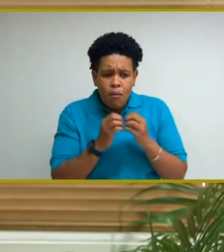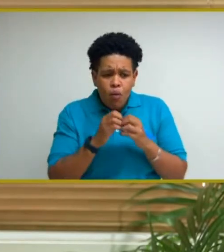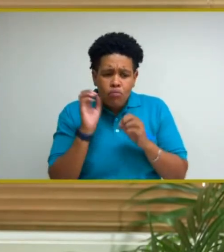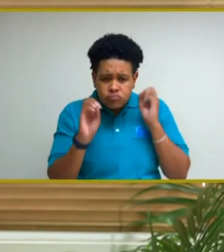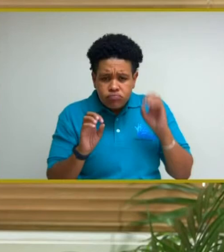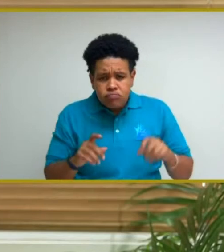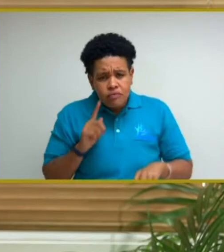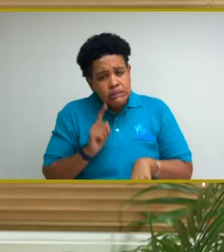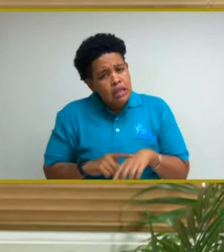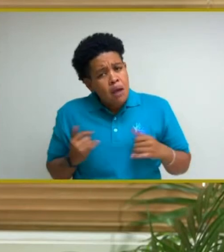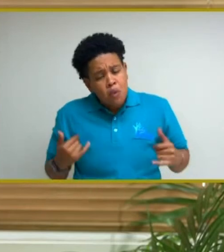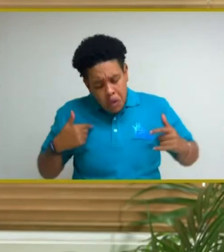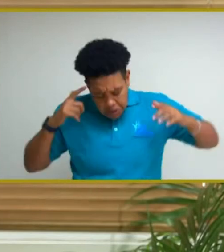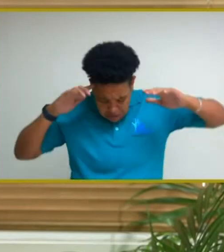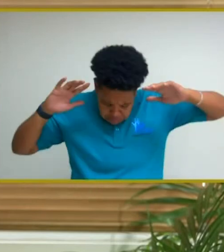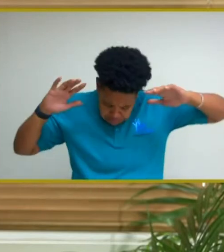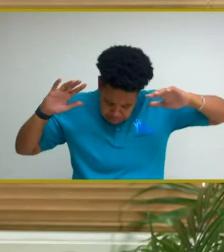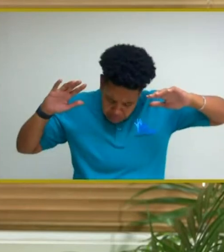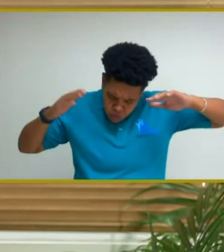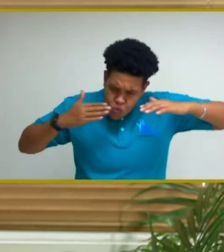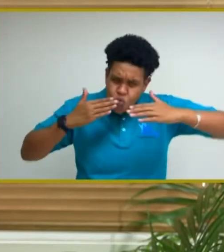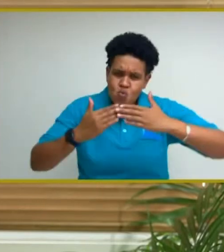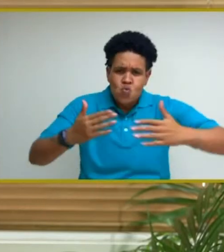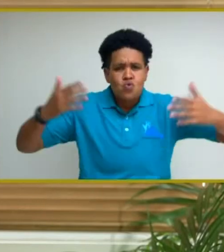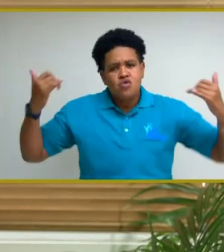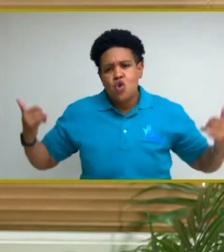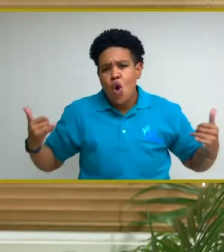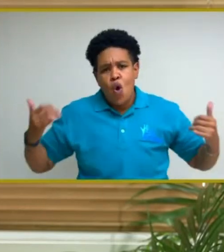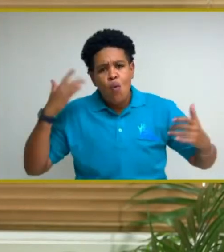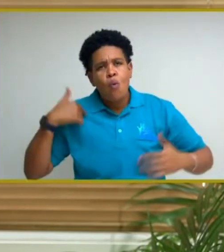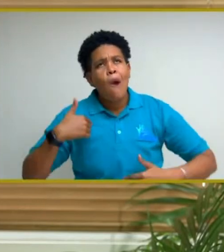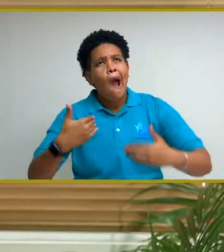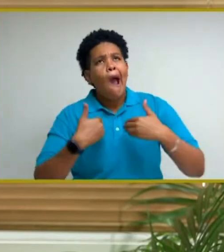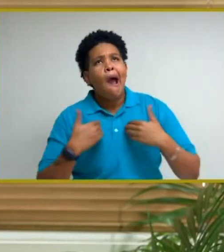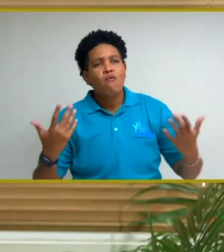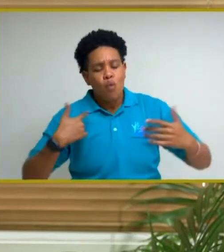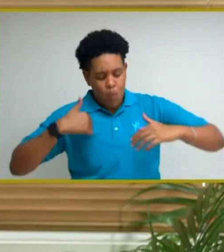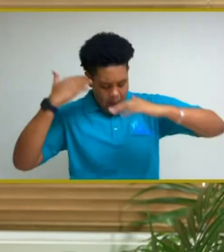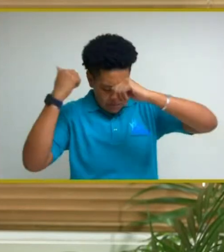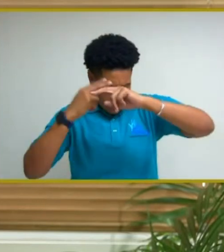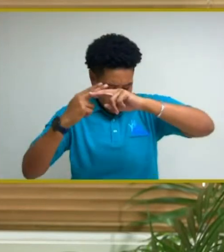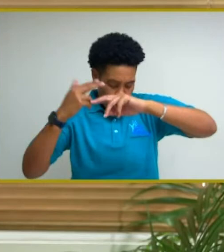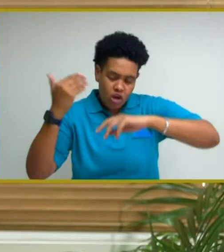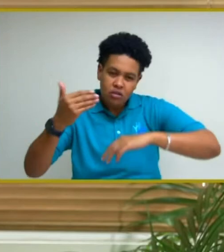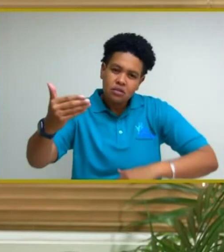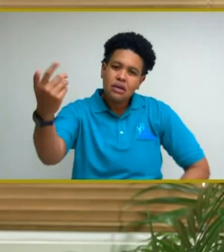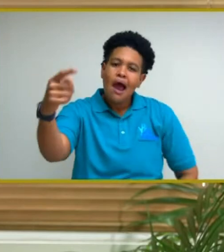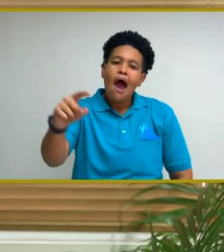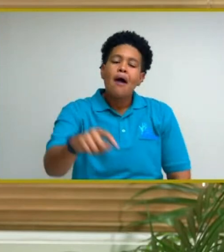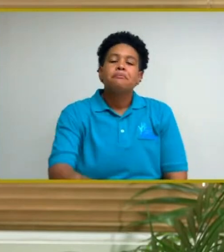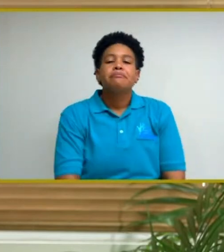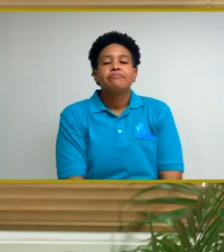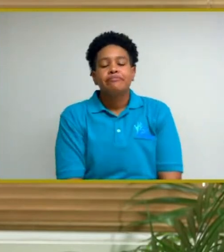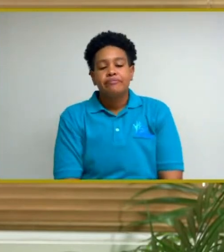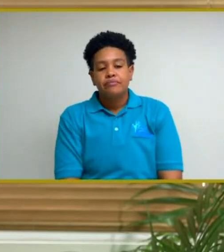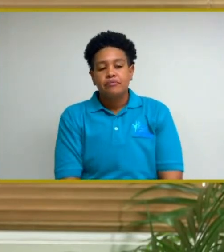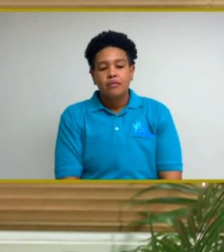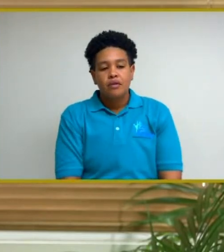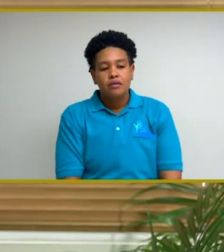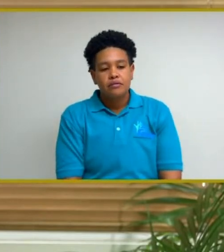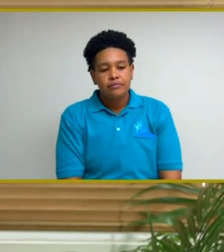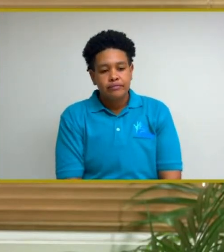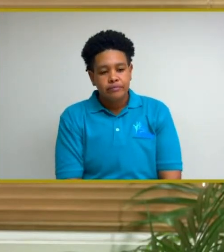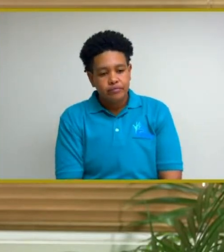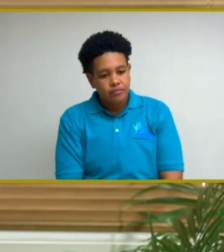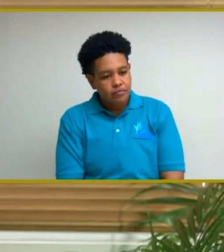think we're in a good position, given what we have and what we expect in the short term. So we have completed